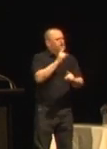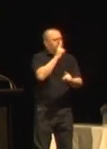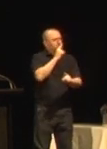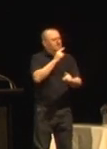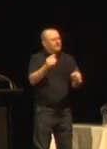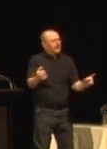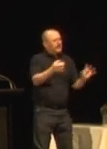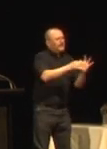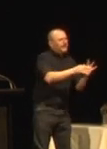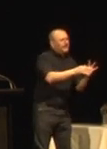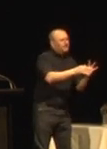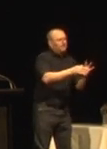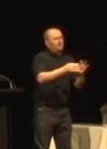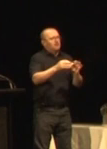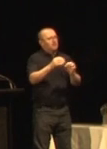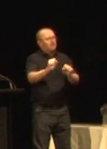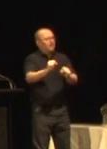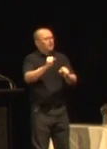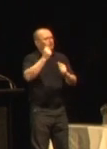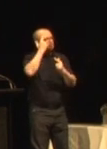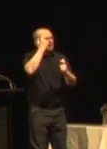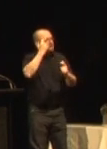with the institutions that were built to serve them.